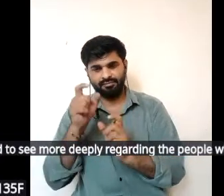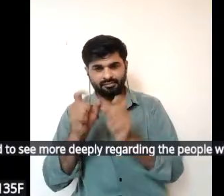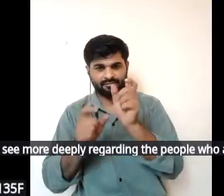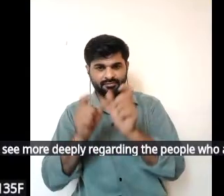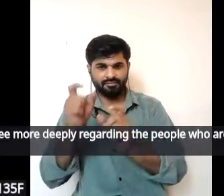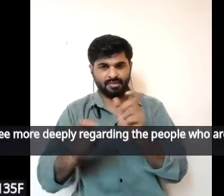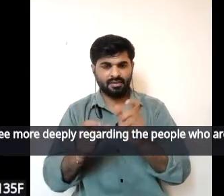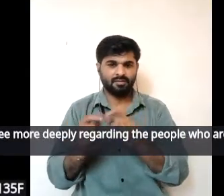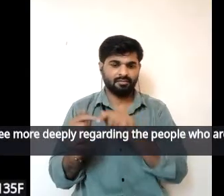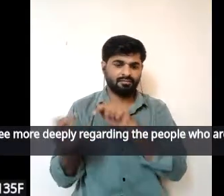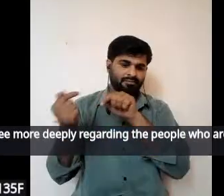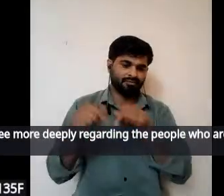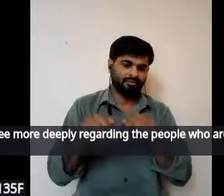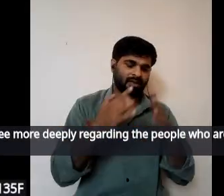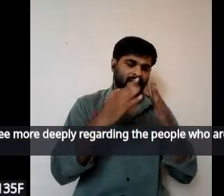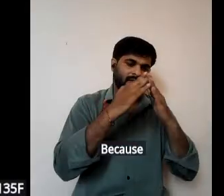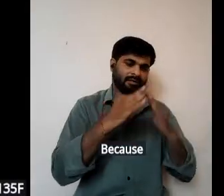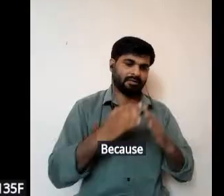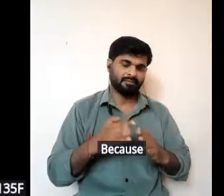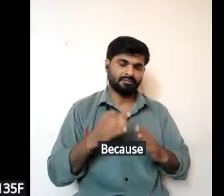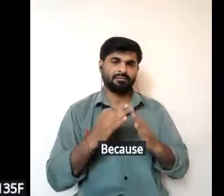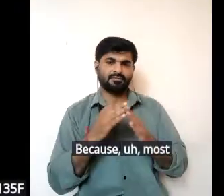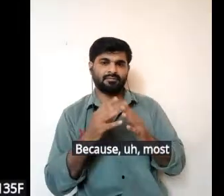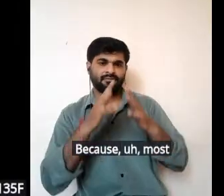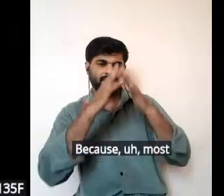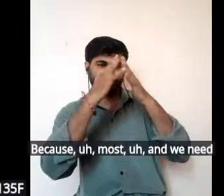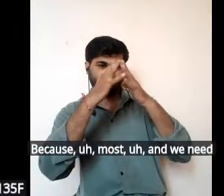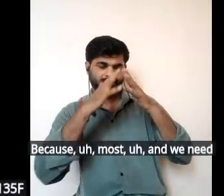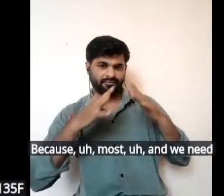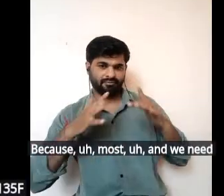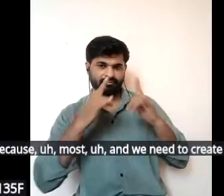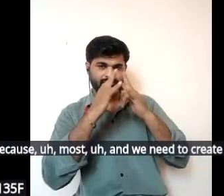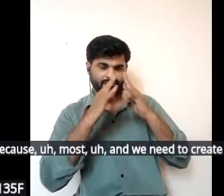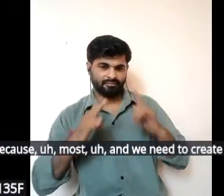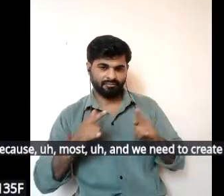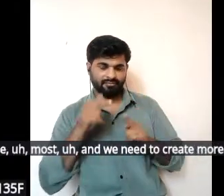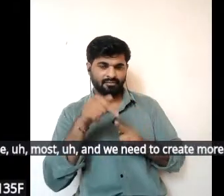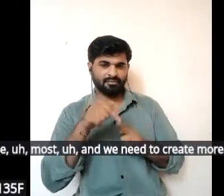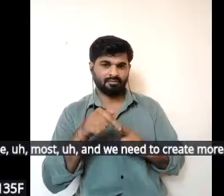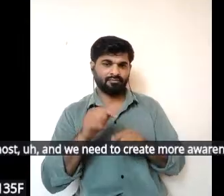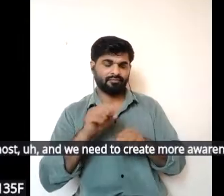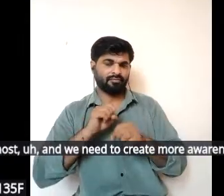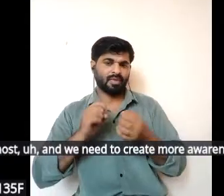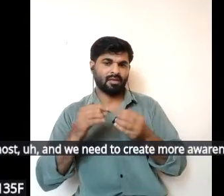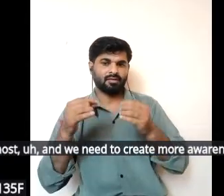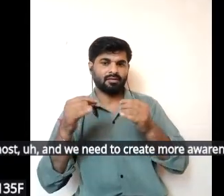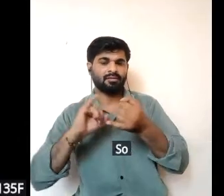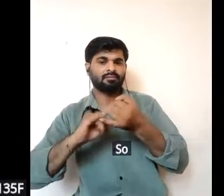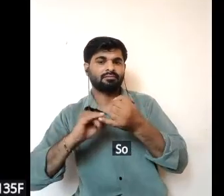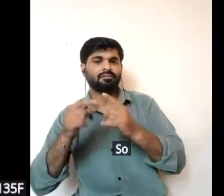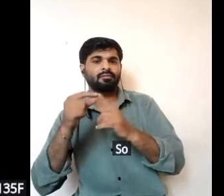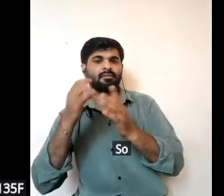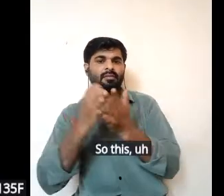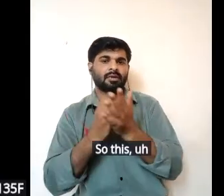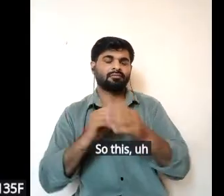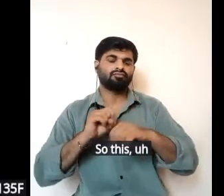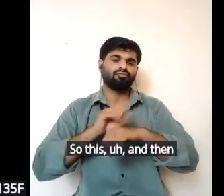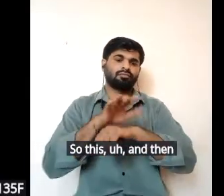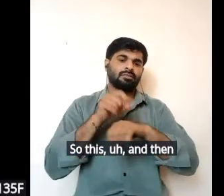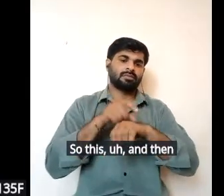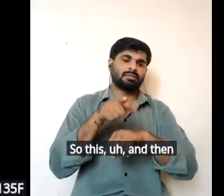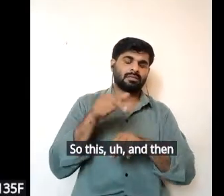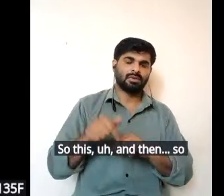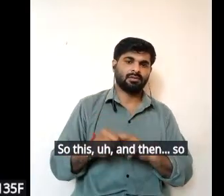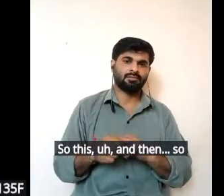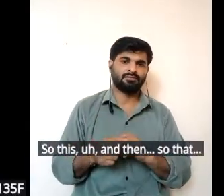areas, because and we need to create more awareness regarding this. So this and then so